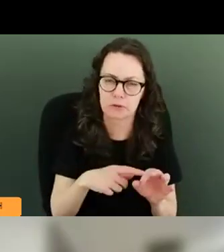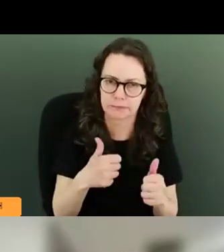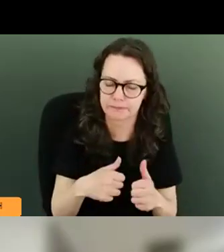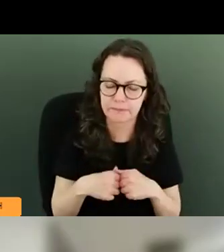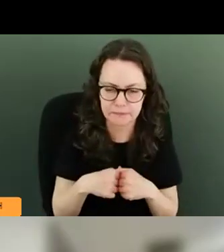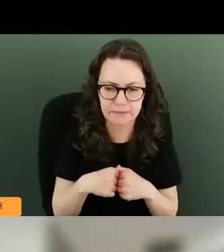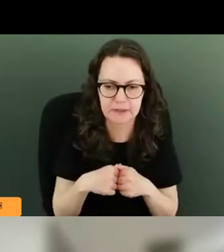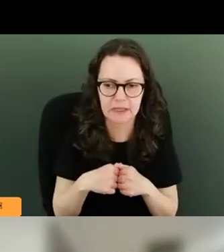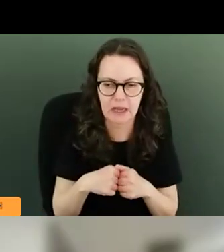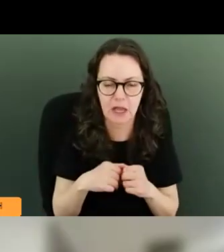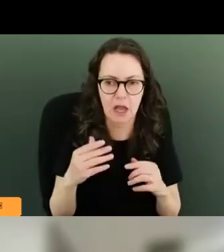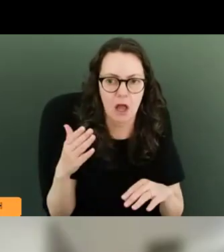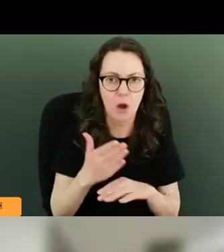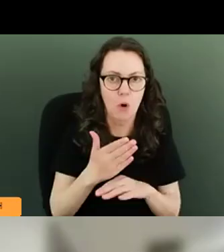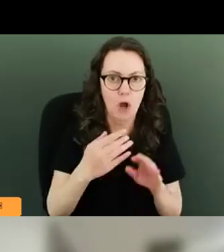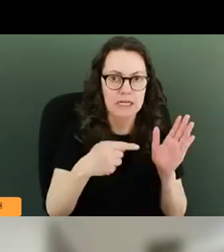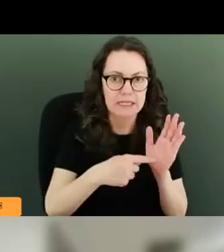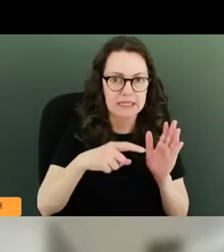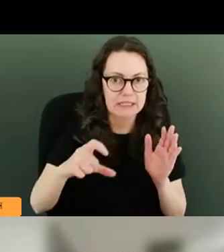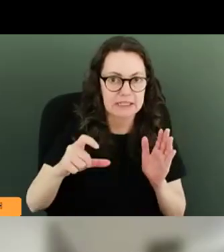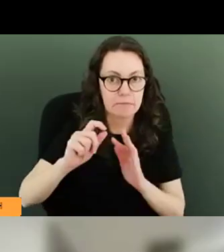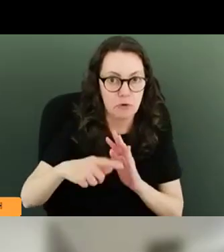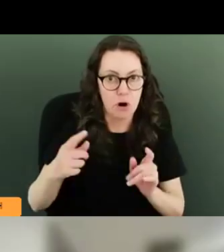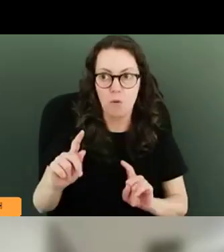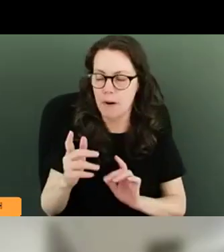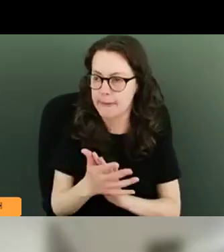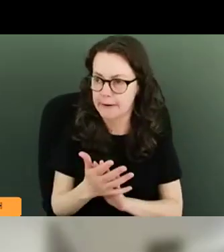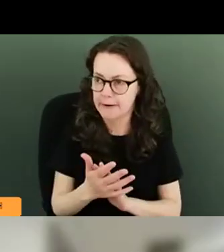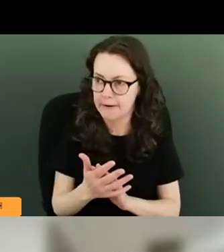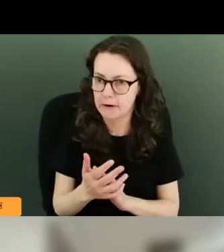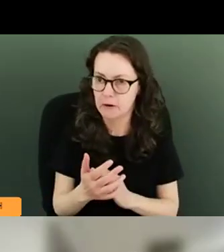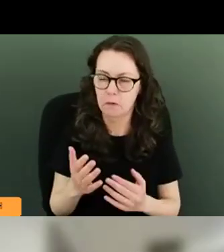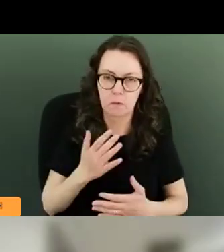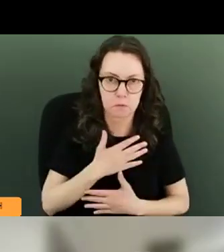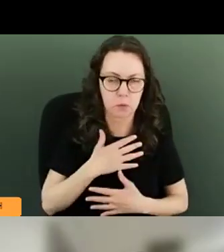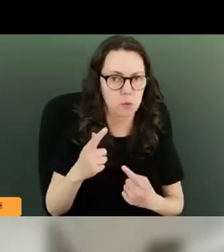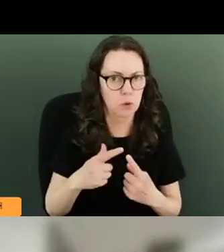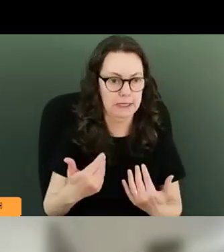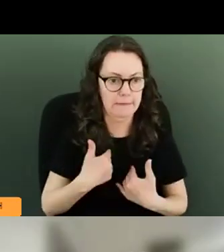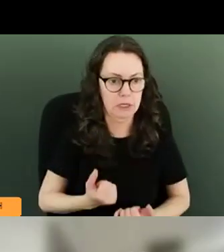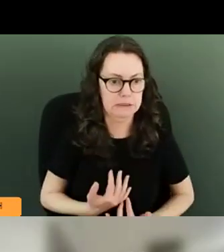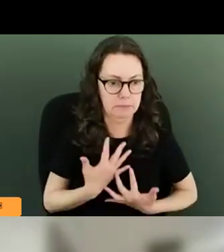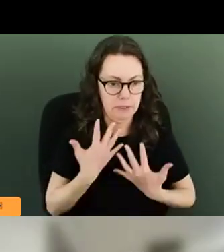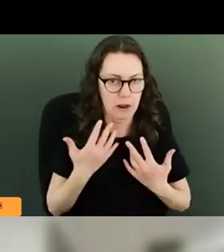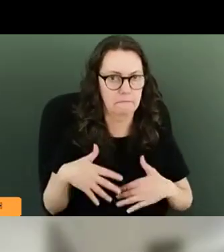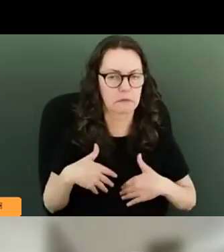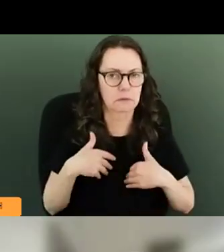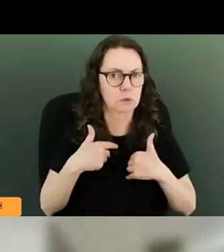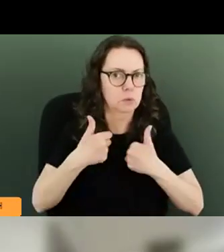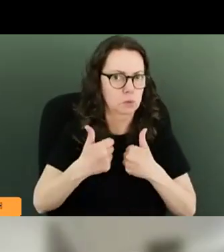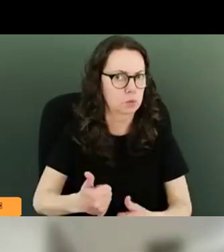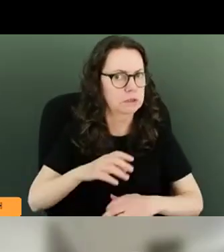Jace. Working on the Take Charge of Change project has been both really inspiring and deeply fulfilling in many